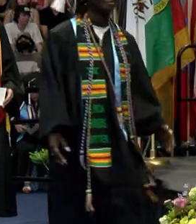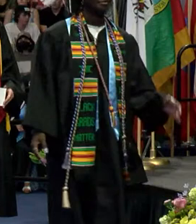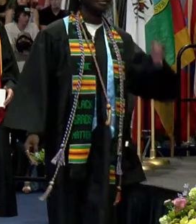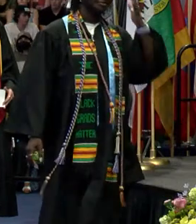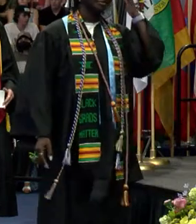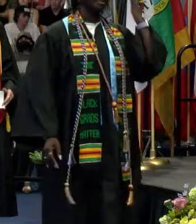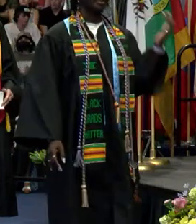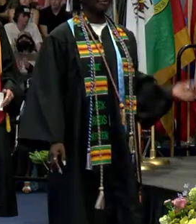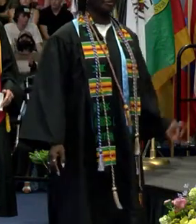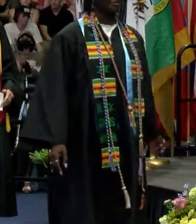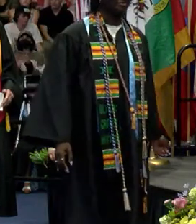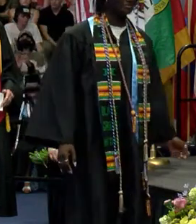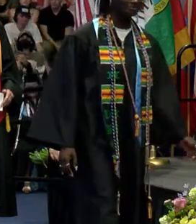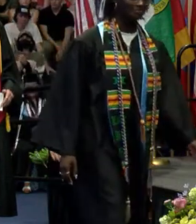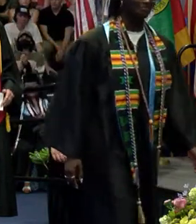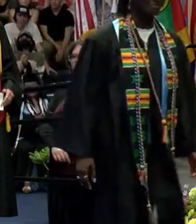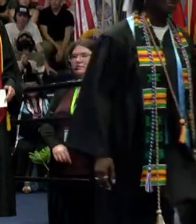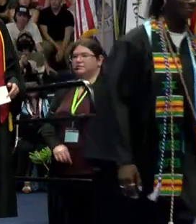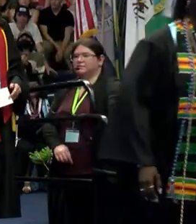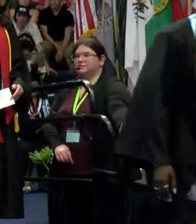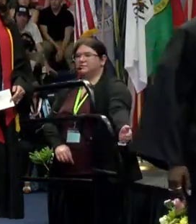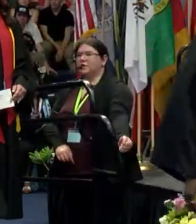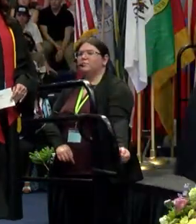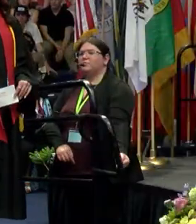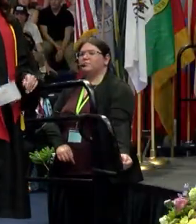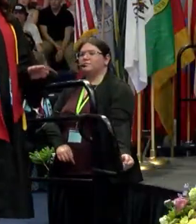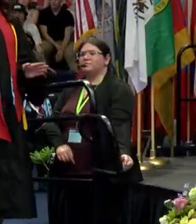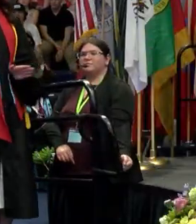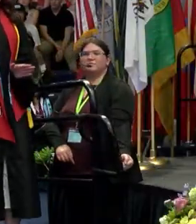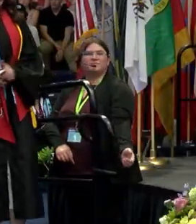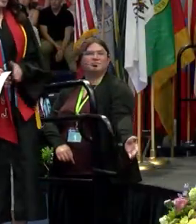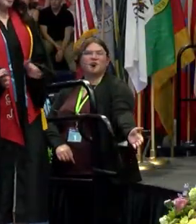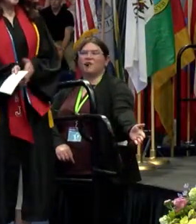Amy Ecua Tofur Manu.